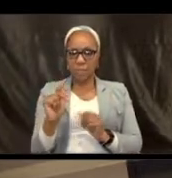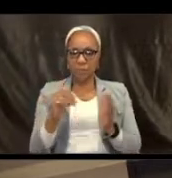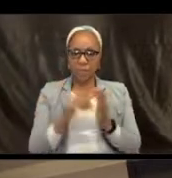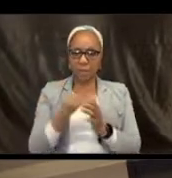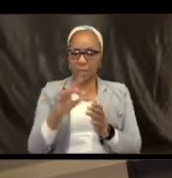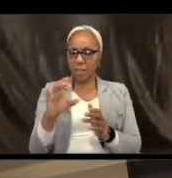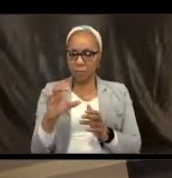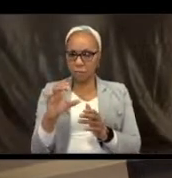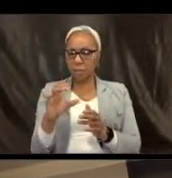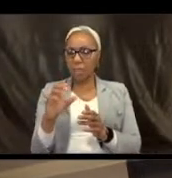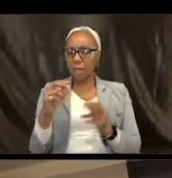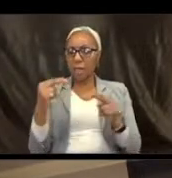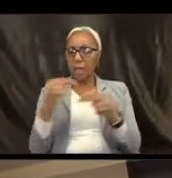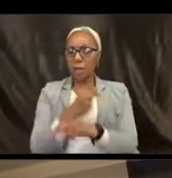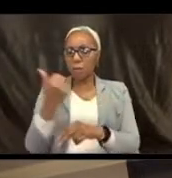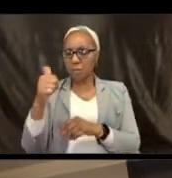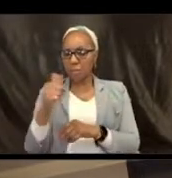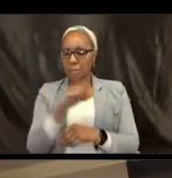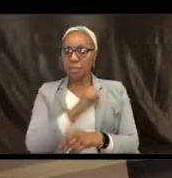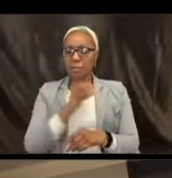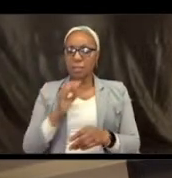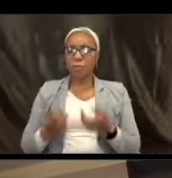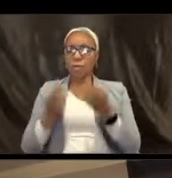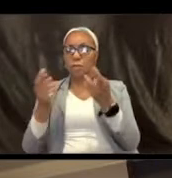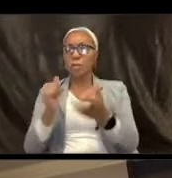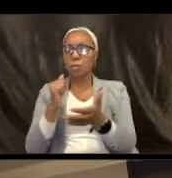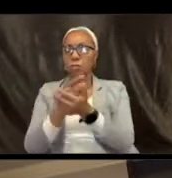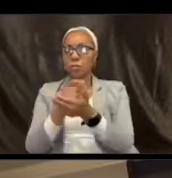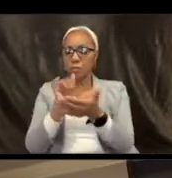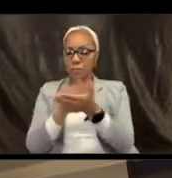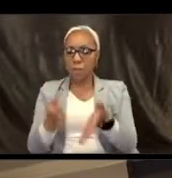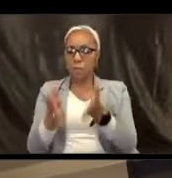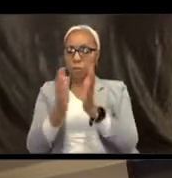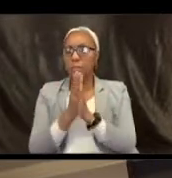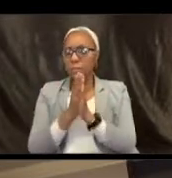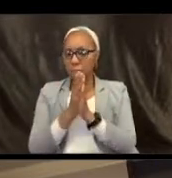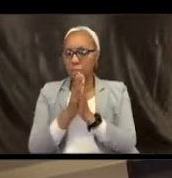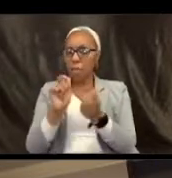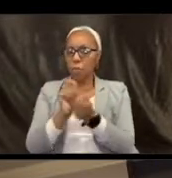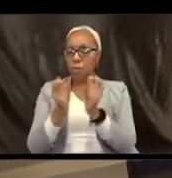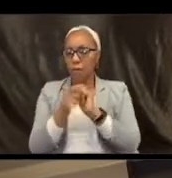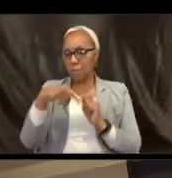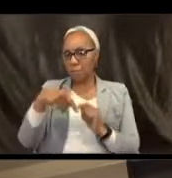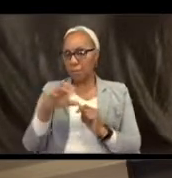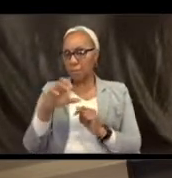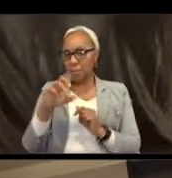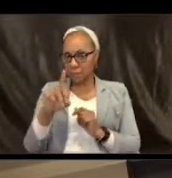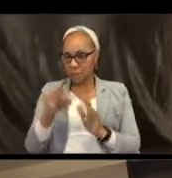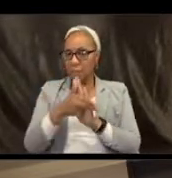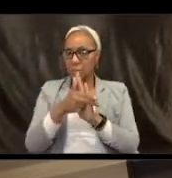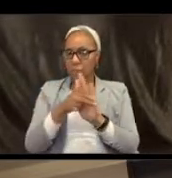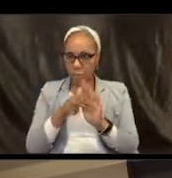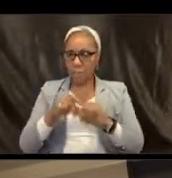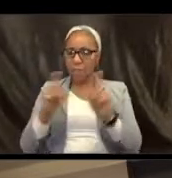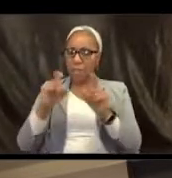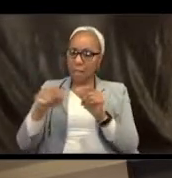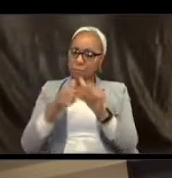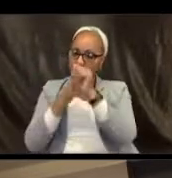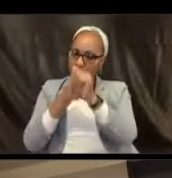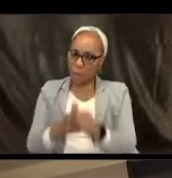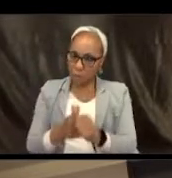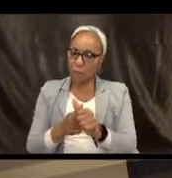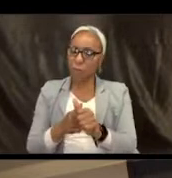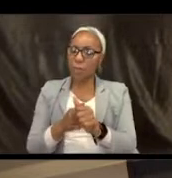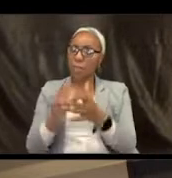23,800 Highway 10. Staff recommends approval of the requested revised PCD zoning, subject to compliance with the comments